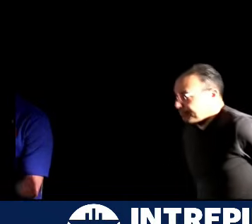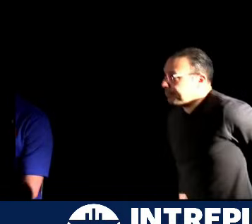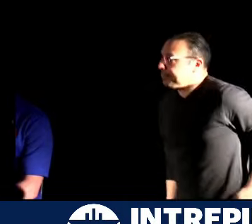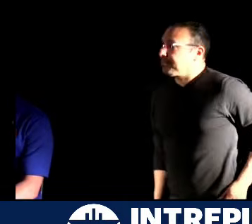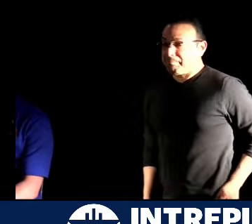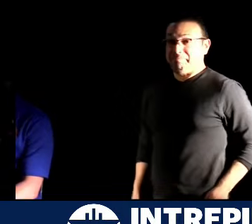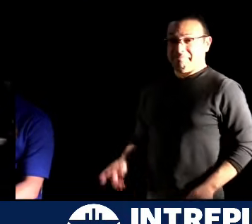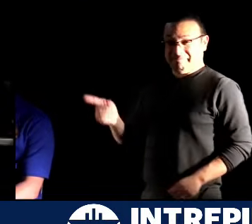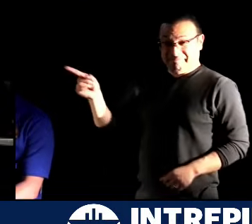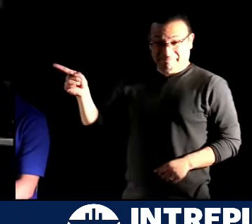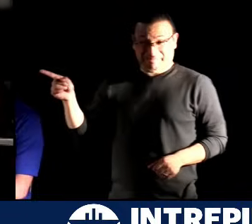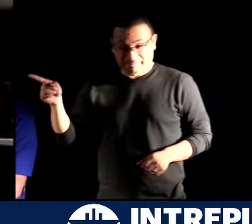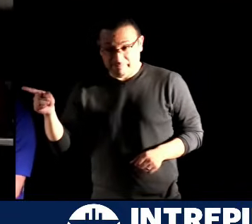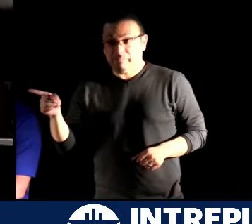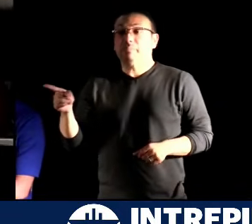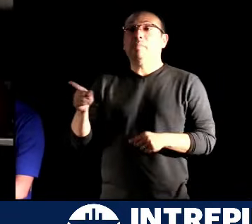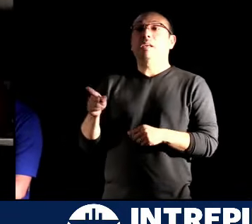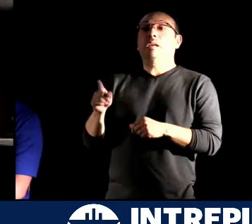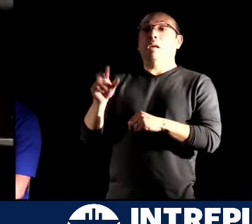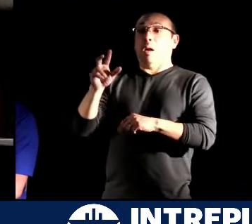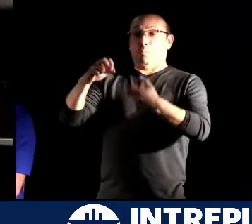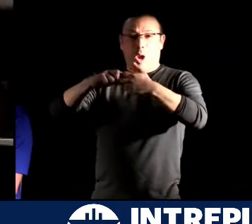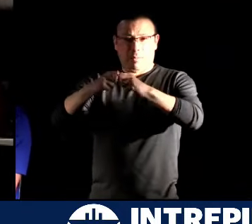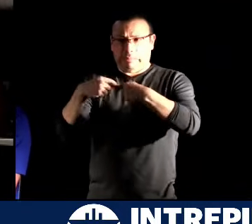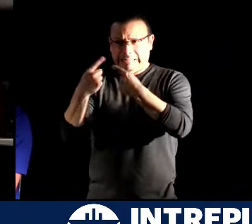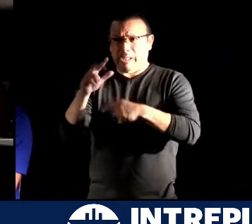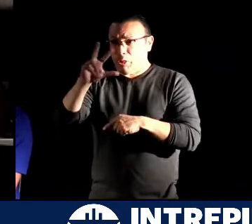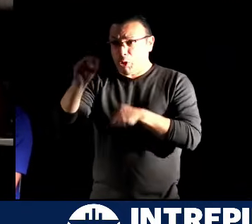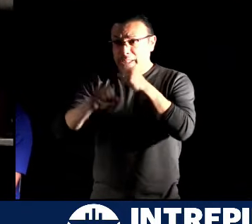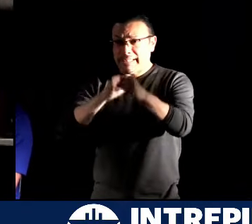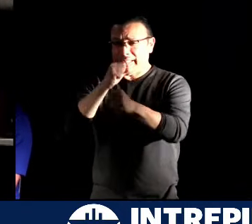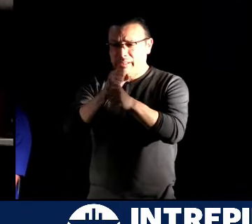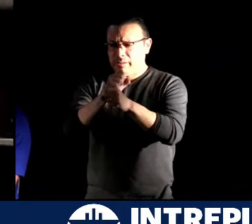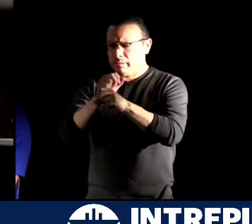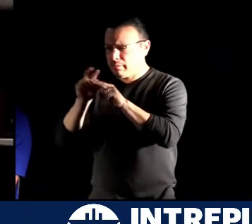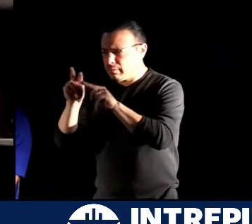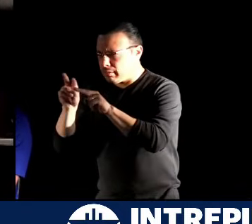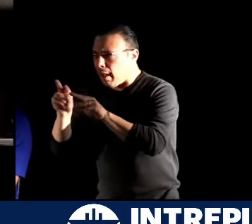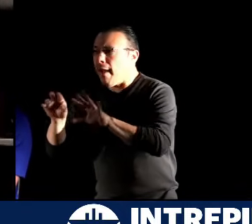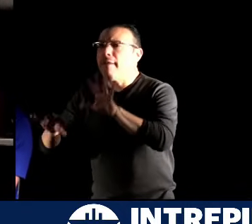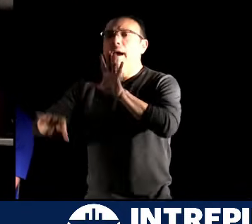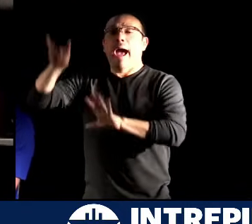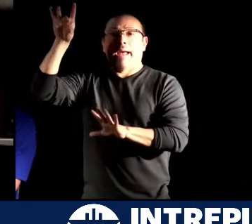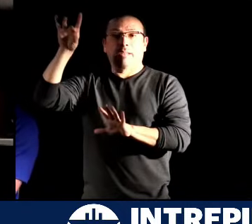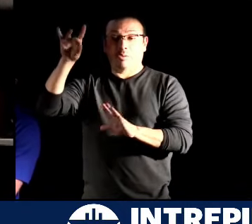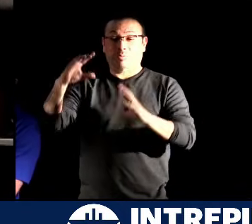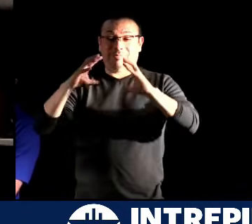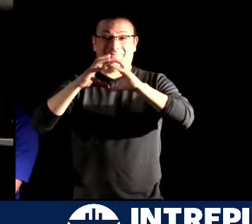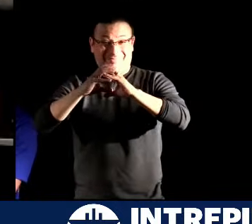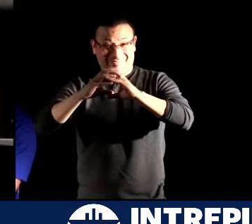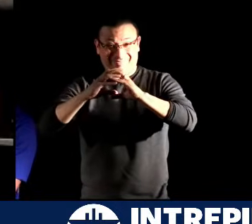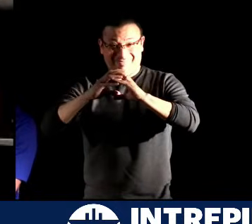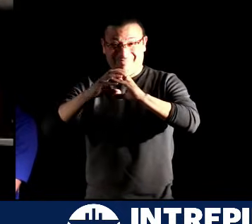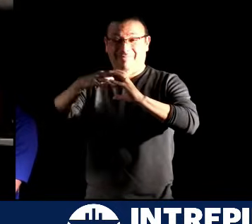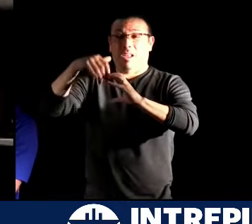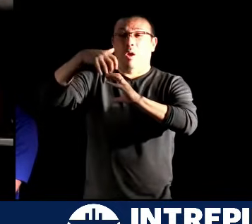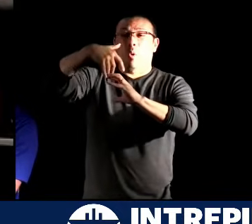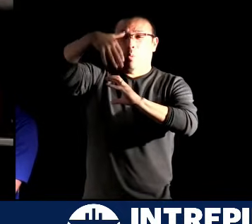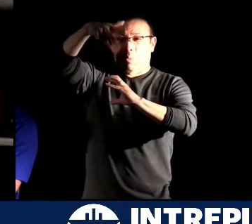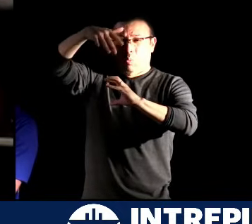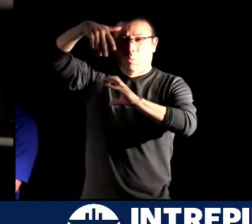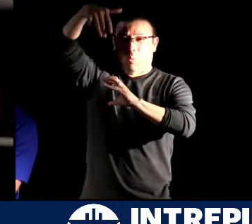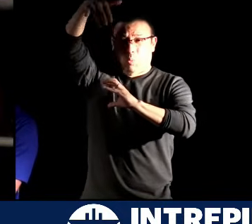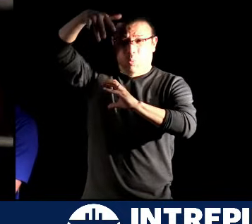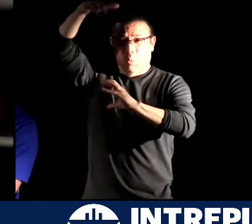problem that has been around for almost 30 years now. That solar wind, when it is expanding out there, it keeps being heated and